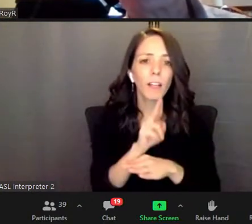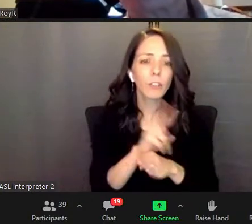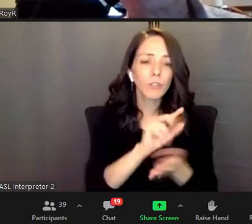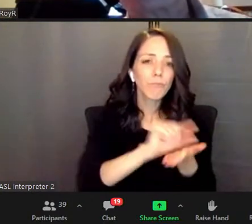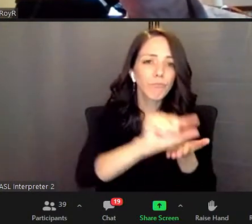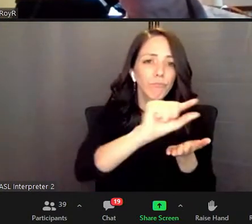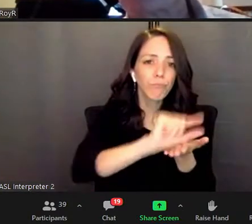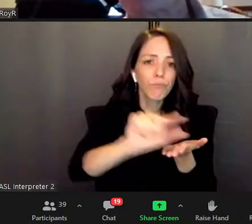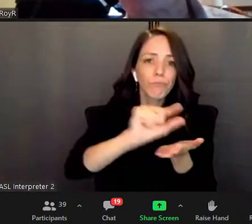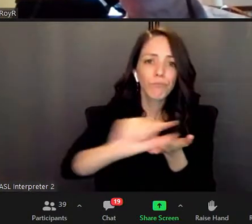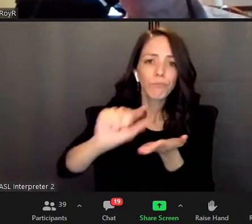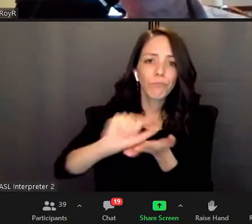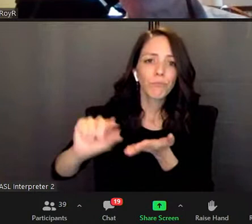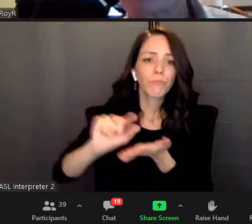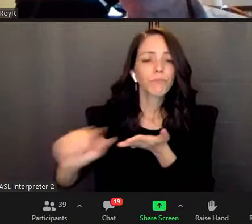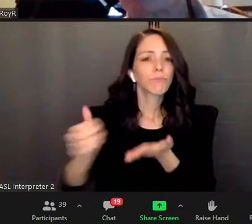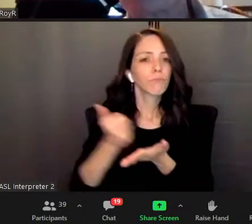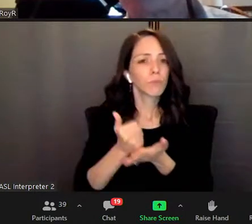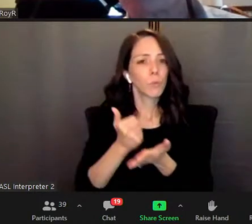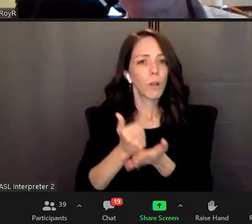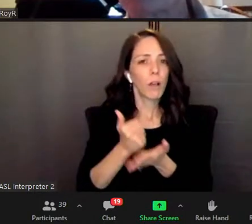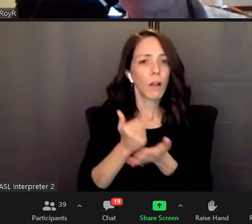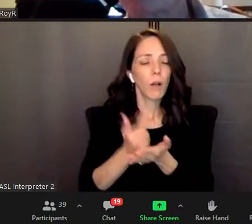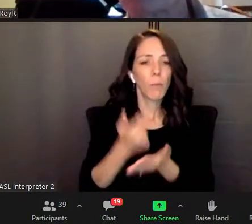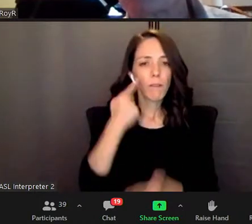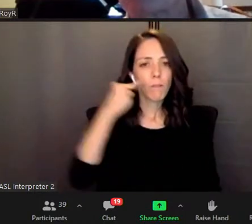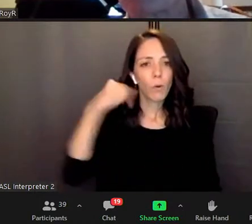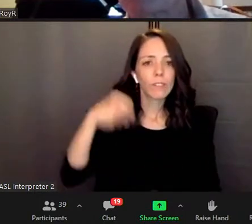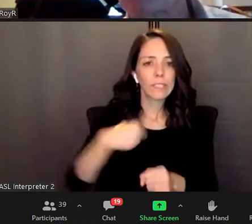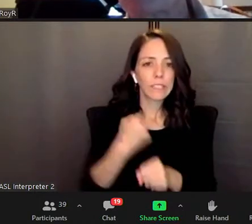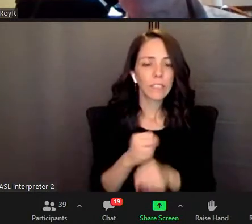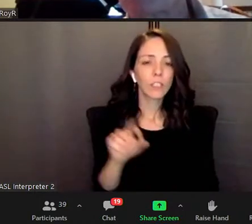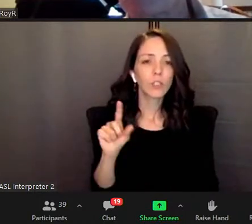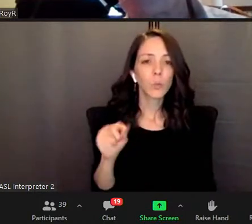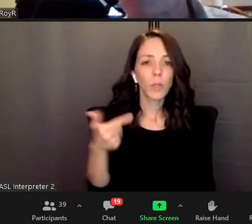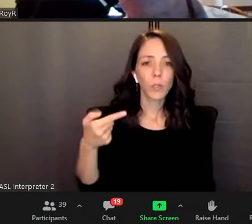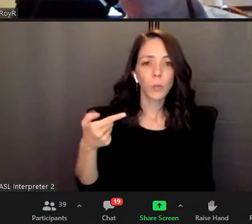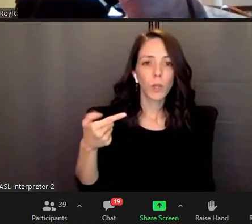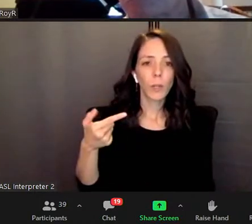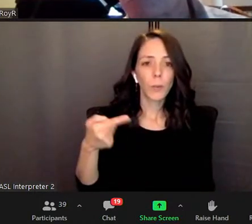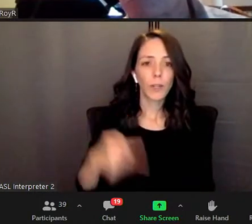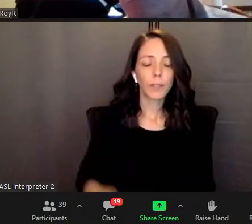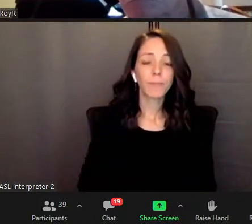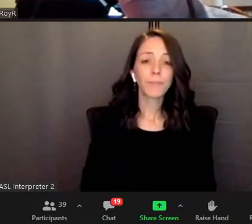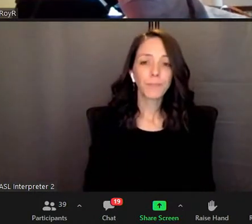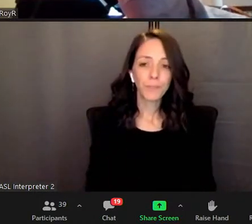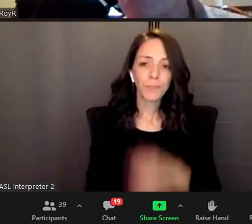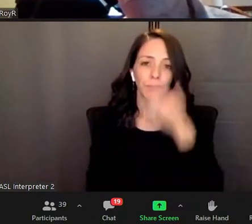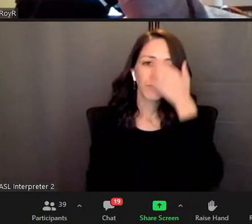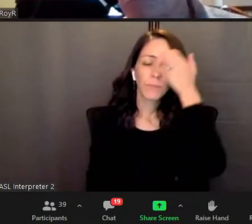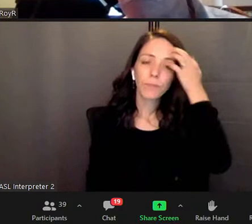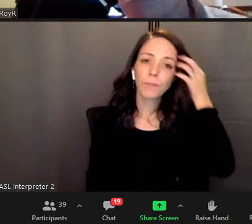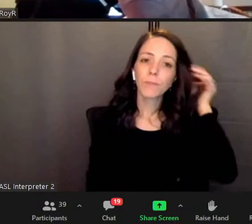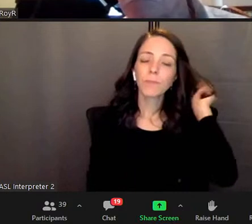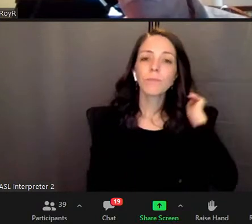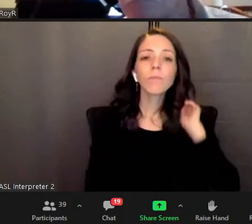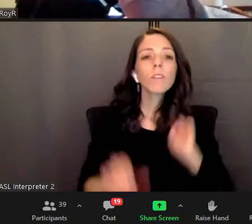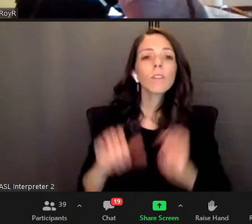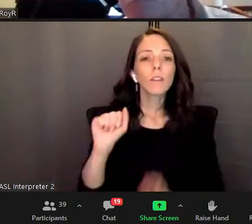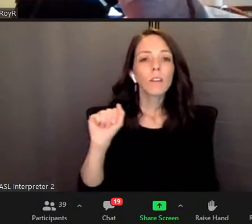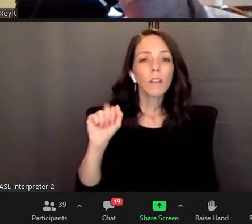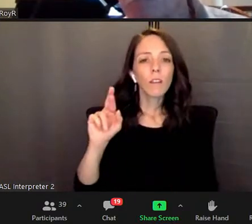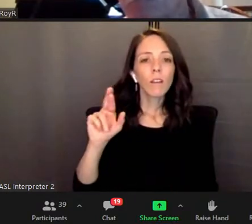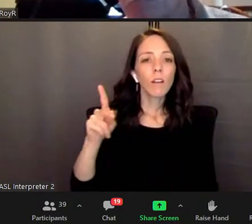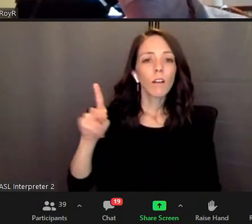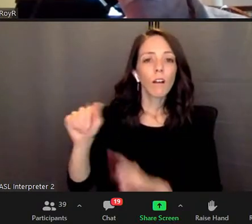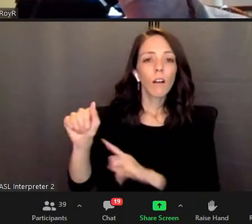in 2021. The beauty of the ARPA dollars is that the